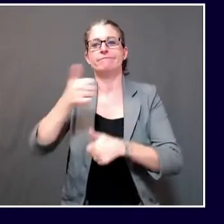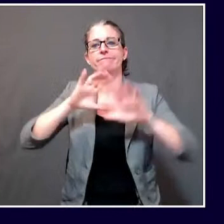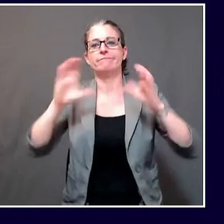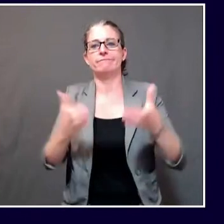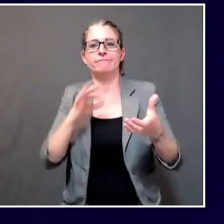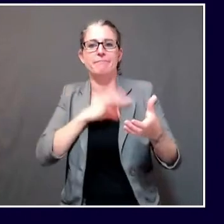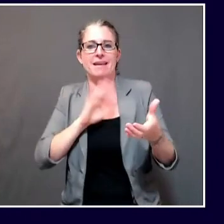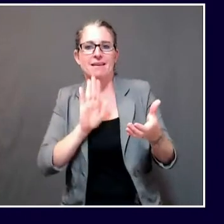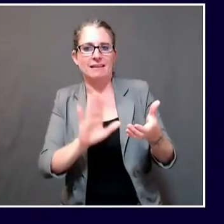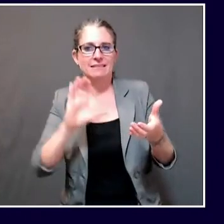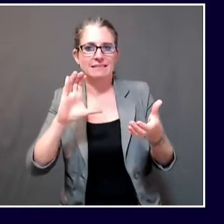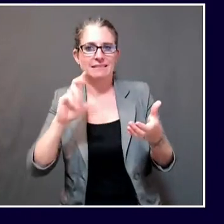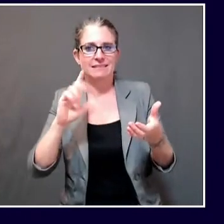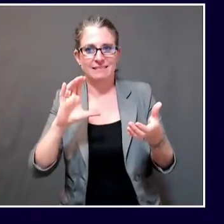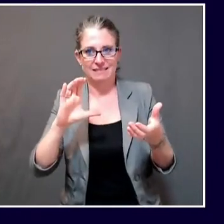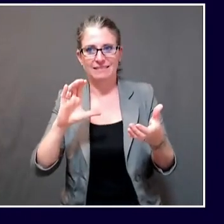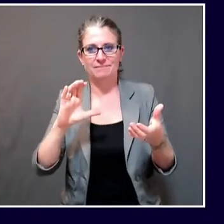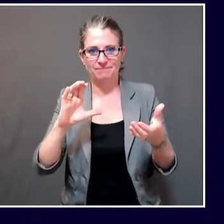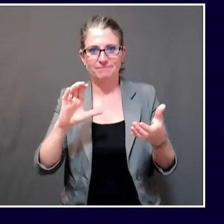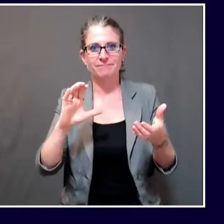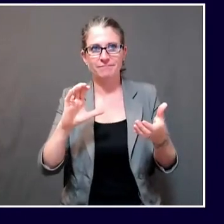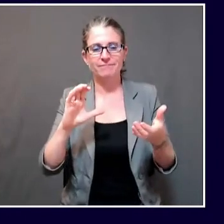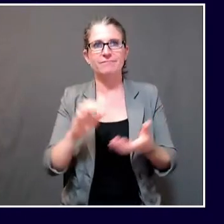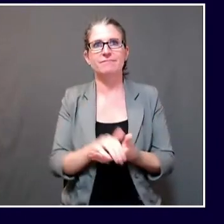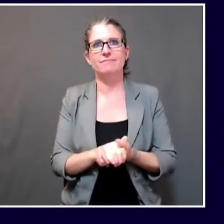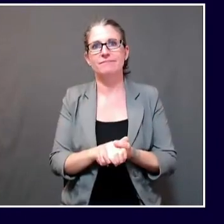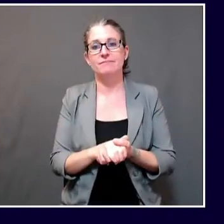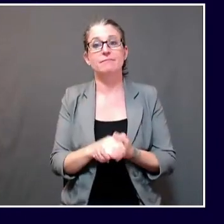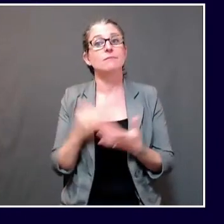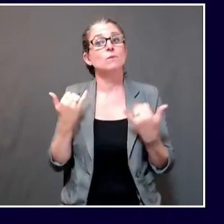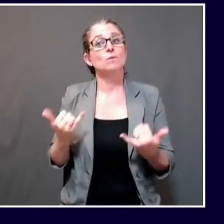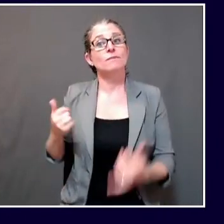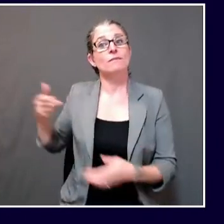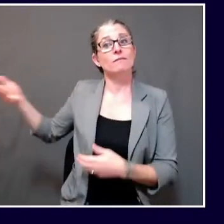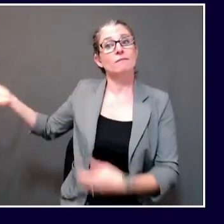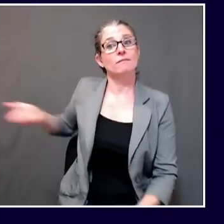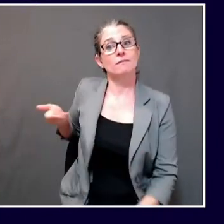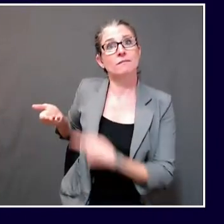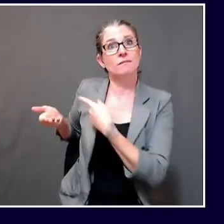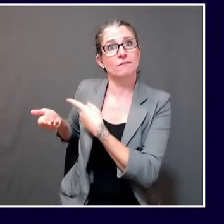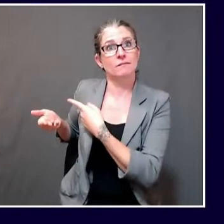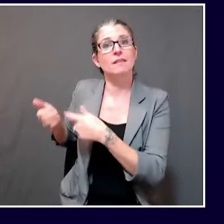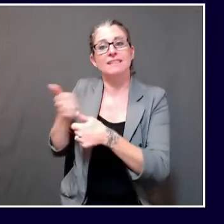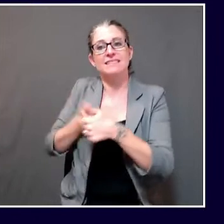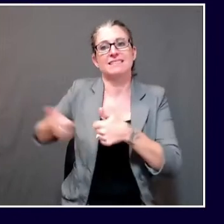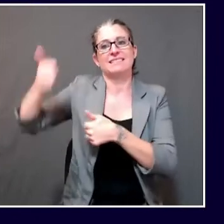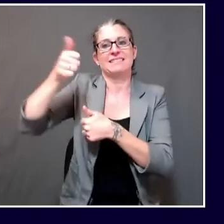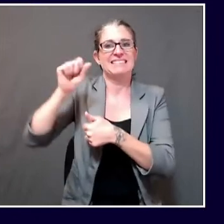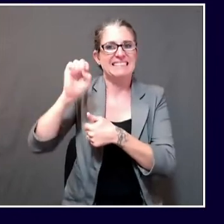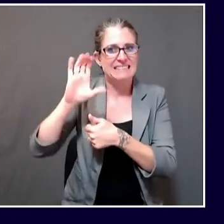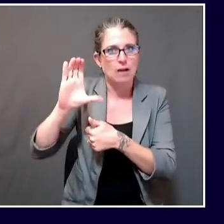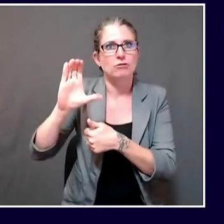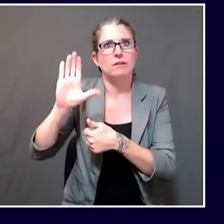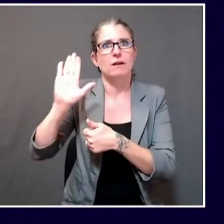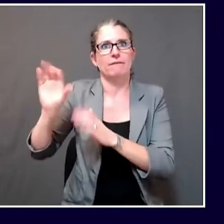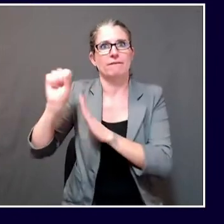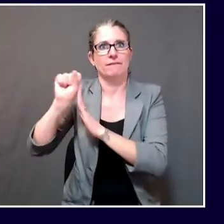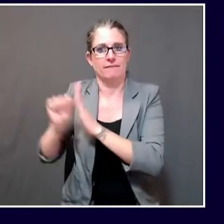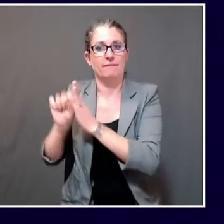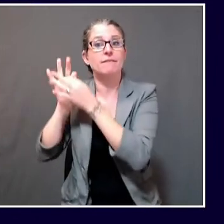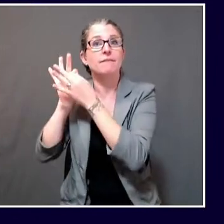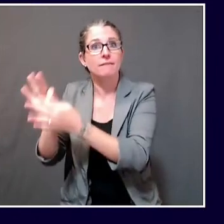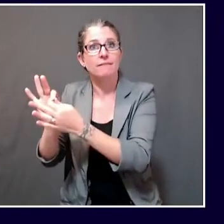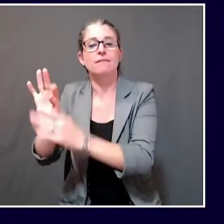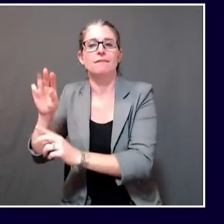Prevention. And I'm delighted to be joined this afternoon by Secretary of State Matt Dunlap, who's here to join us today to